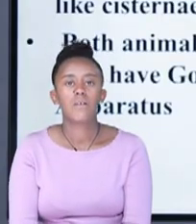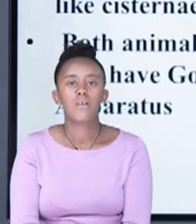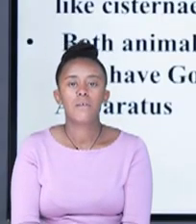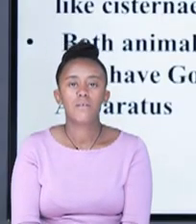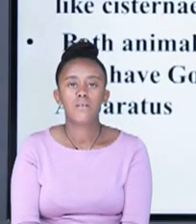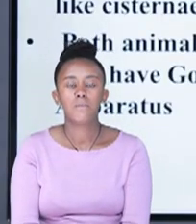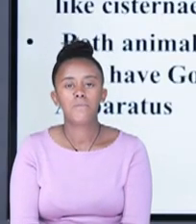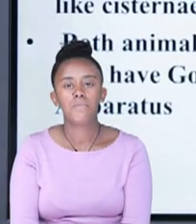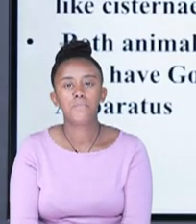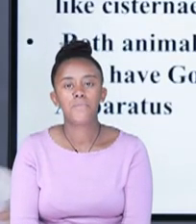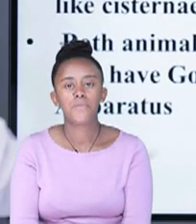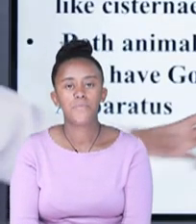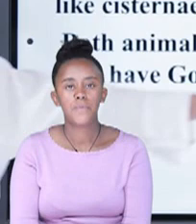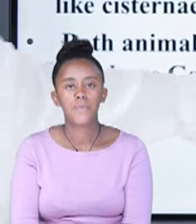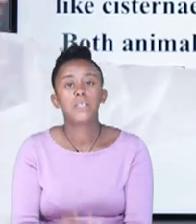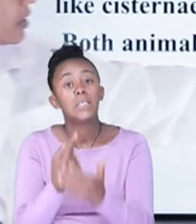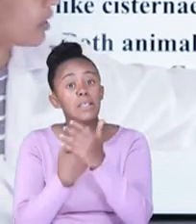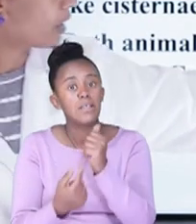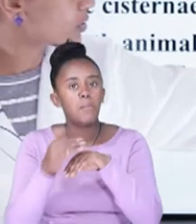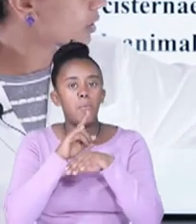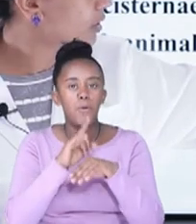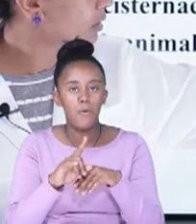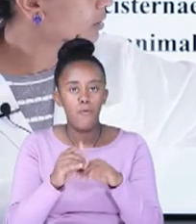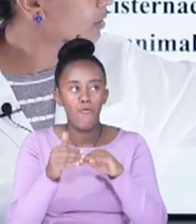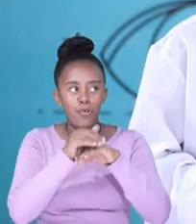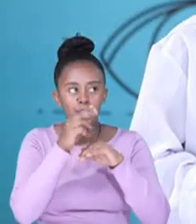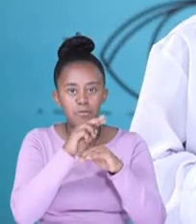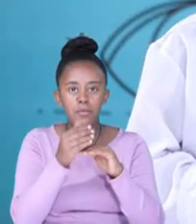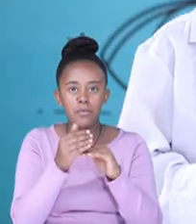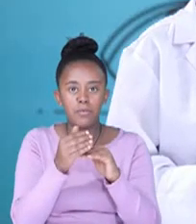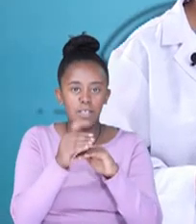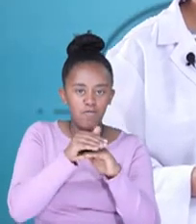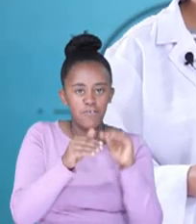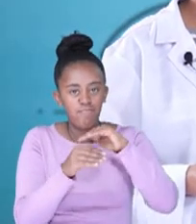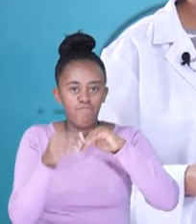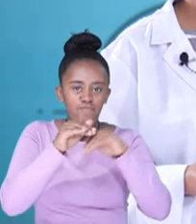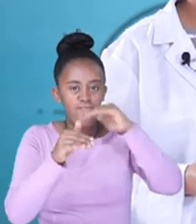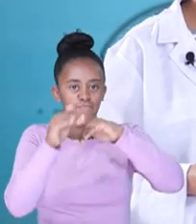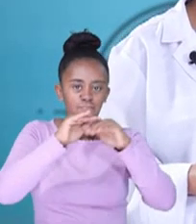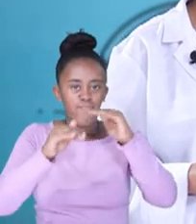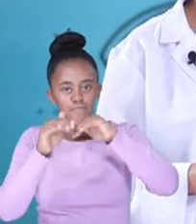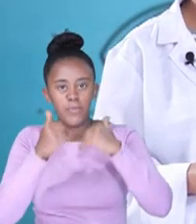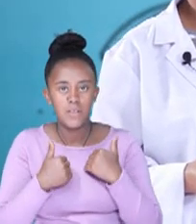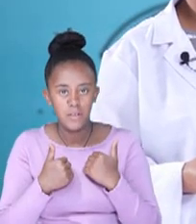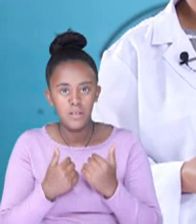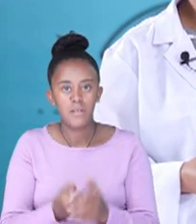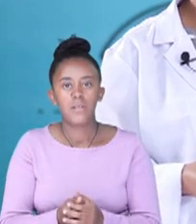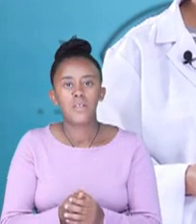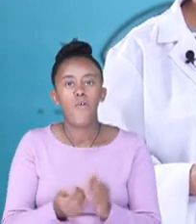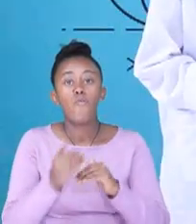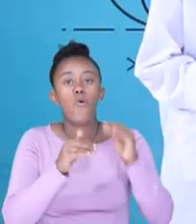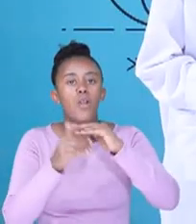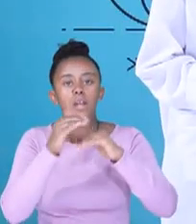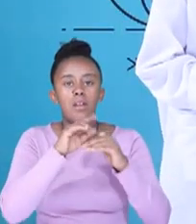organelle, and the single membrane is folded. As you see here, it is folded and form cisternae. The